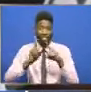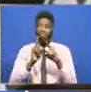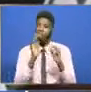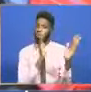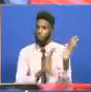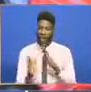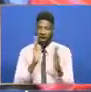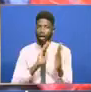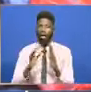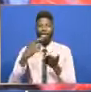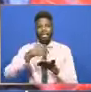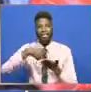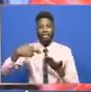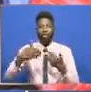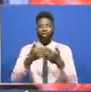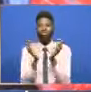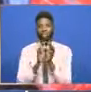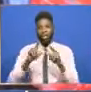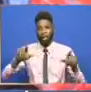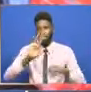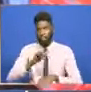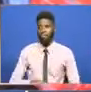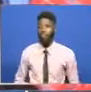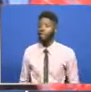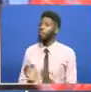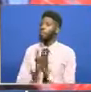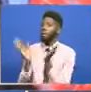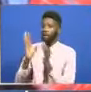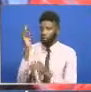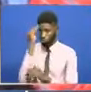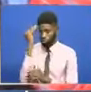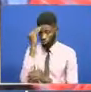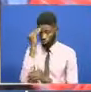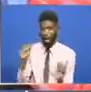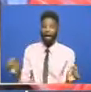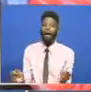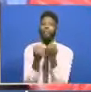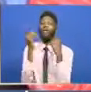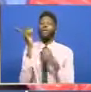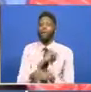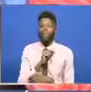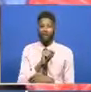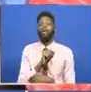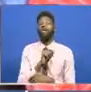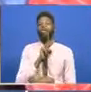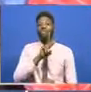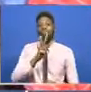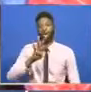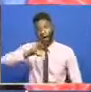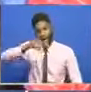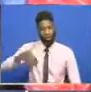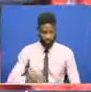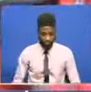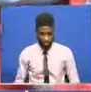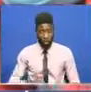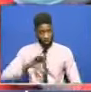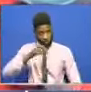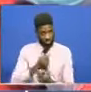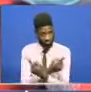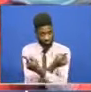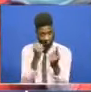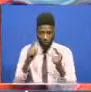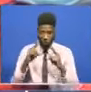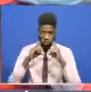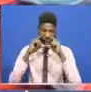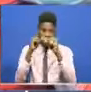community land. Already, public education on the law has been carried out in 24 counties, with communities expressing